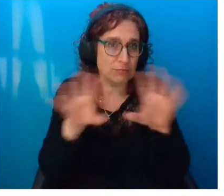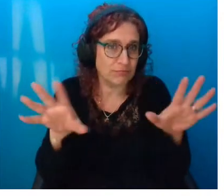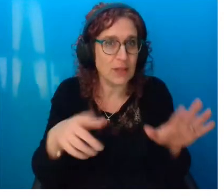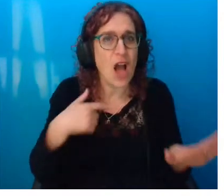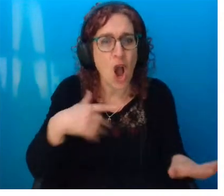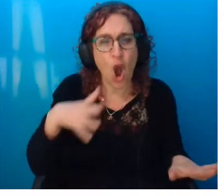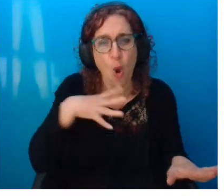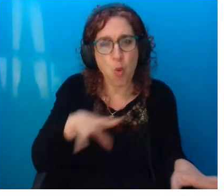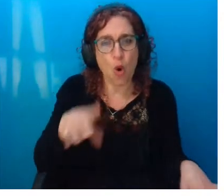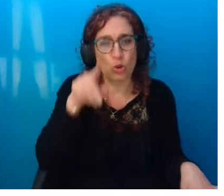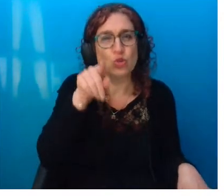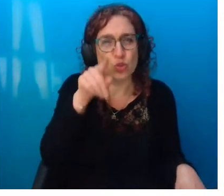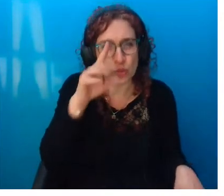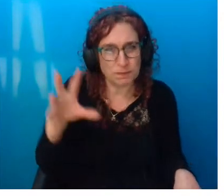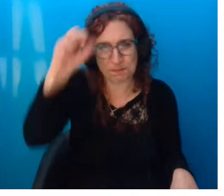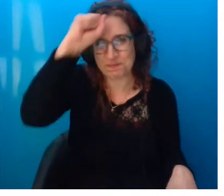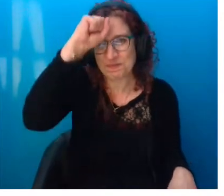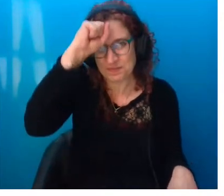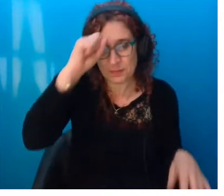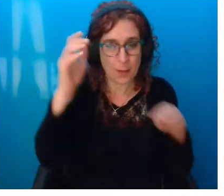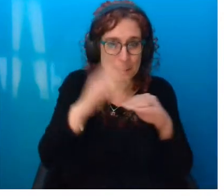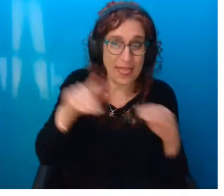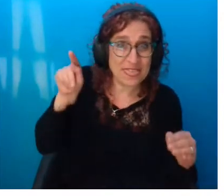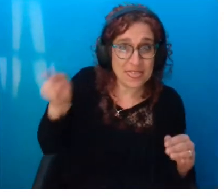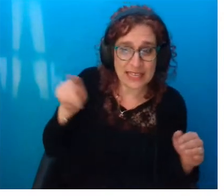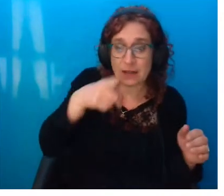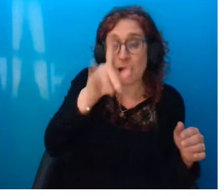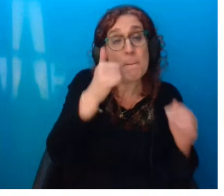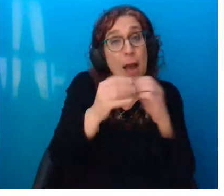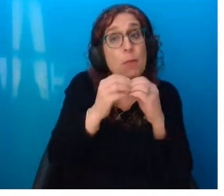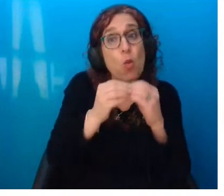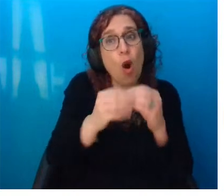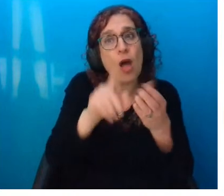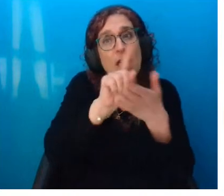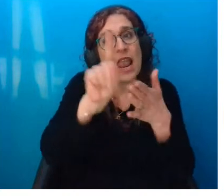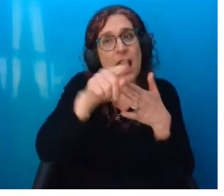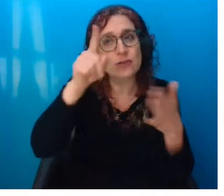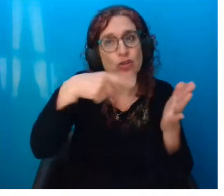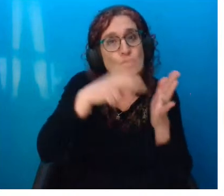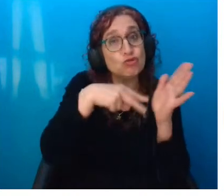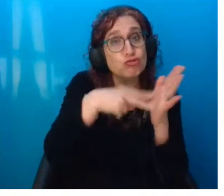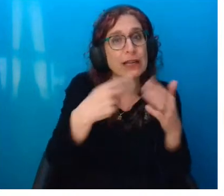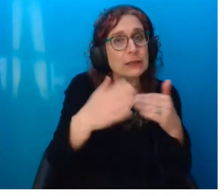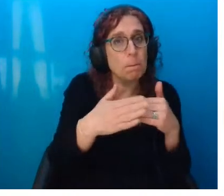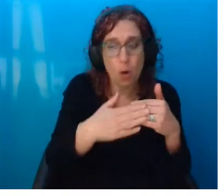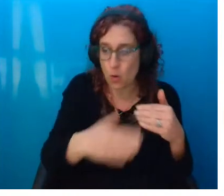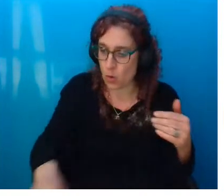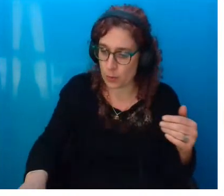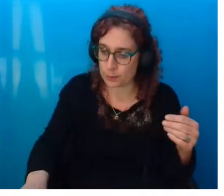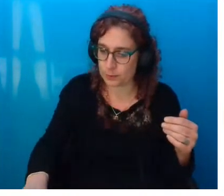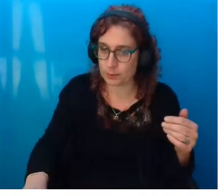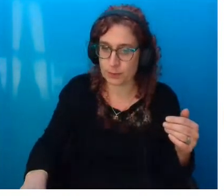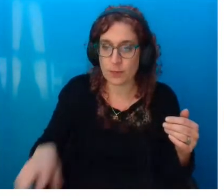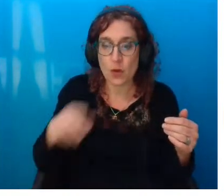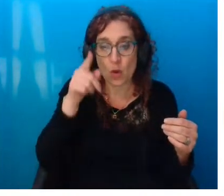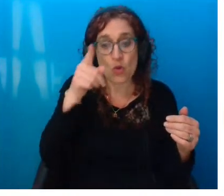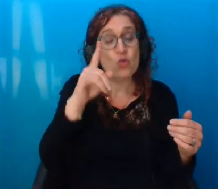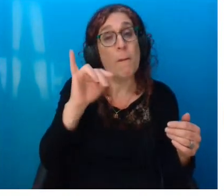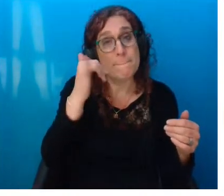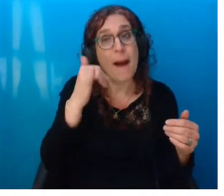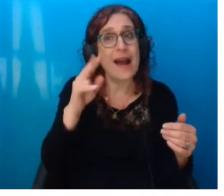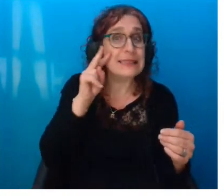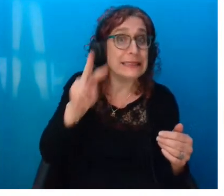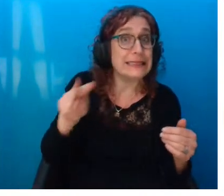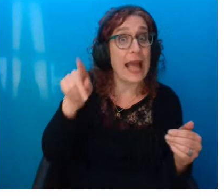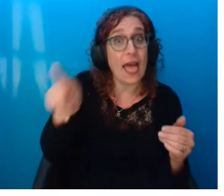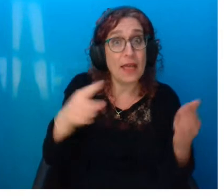all take home and maybe read about a bit more, because you will all see patients with this condition in primary care, and it's not necessarily well